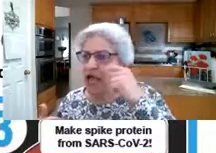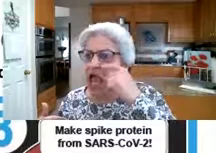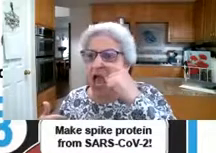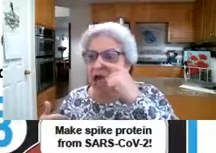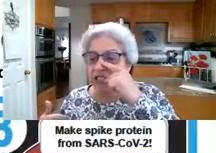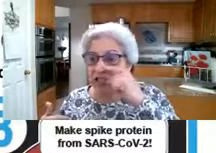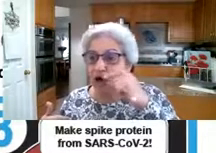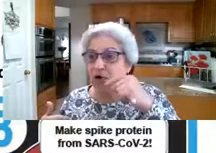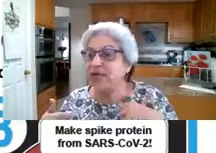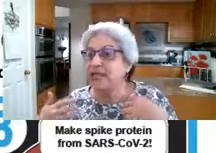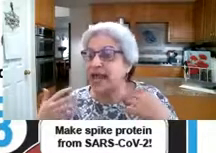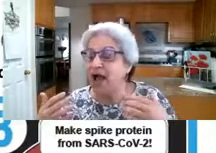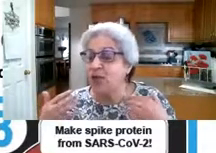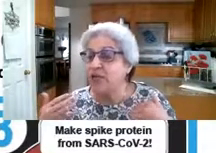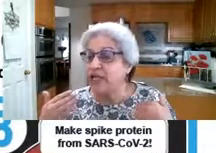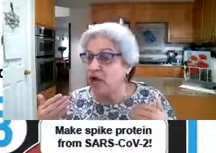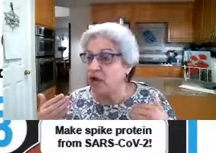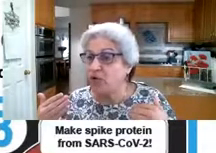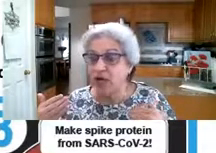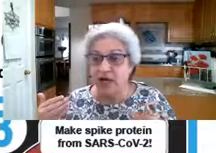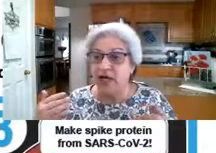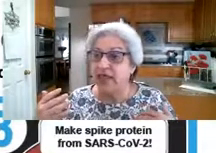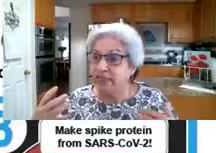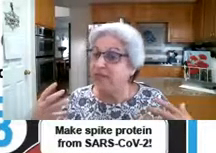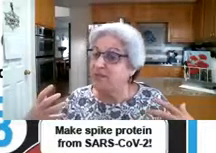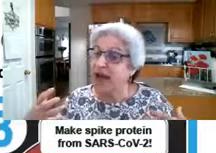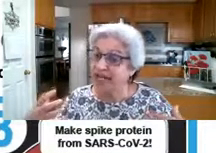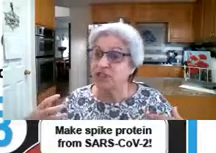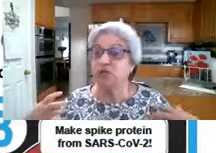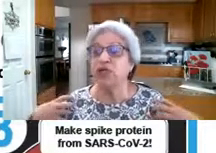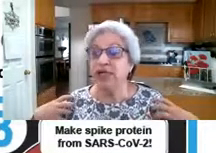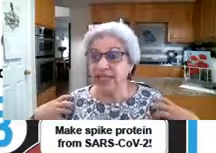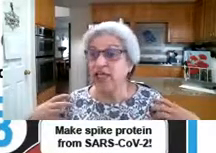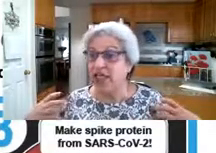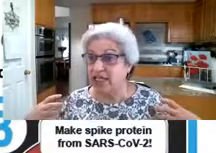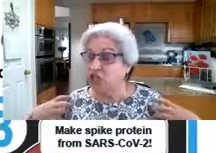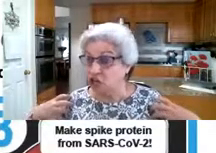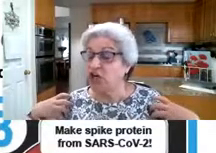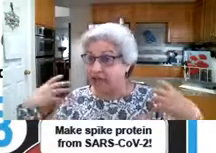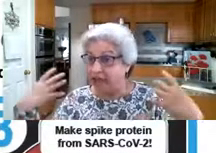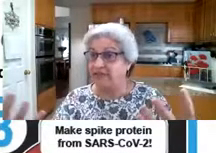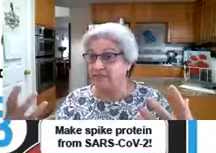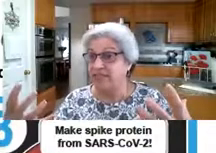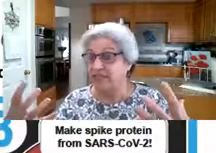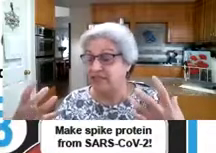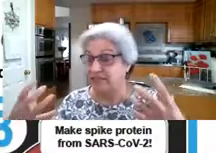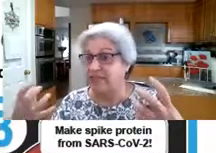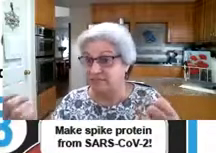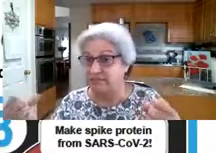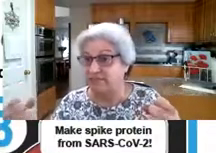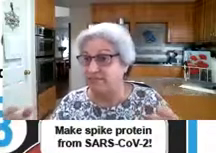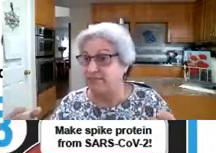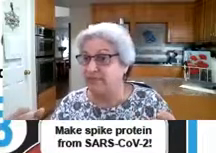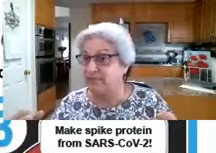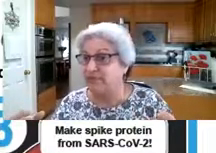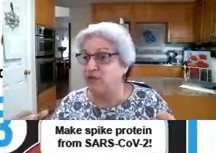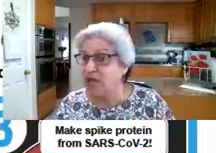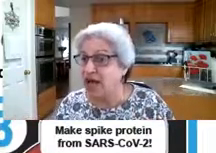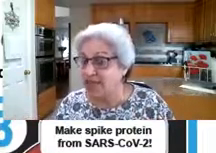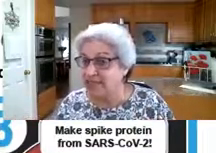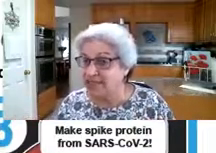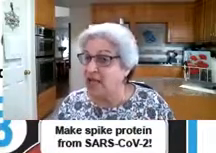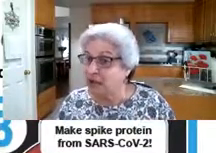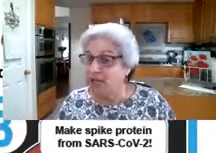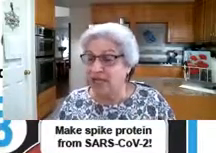before. So now we know that the body's really gonna turn on the